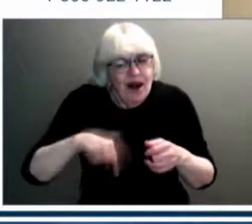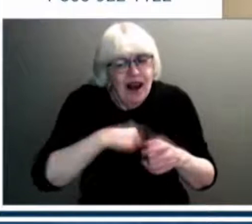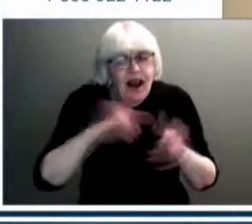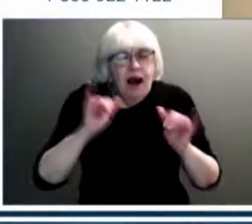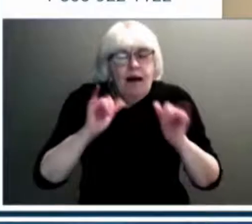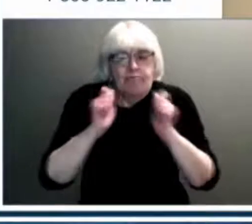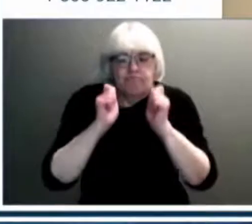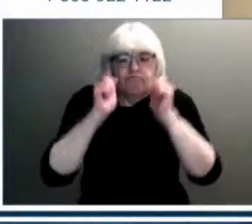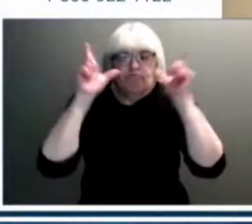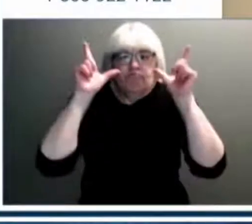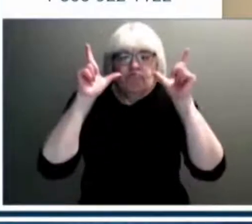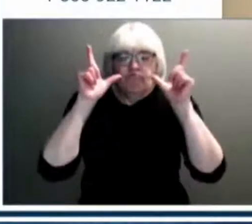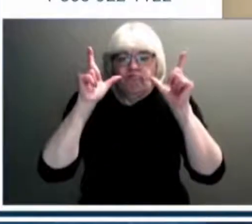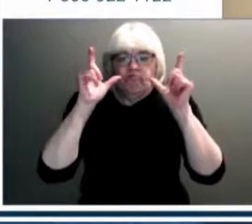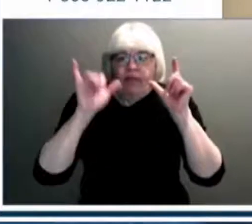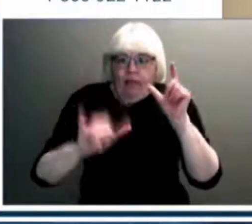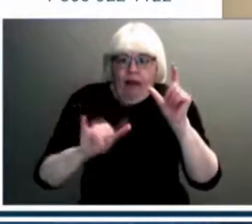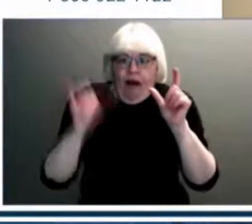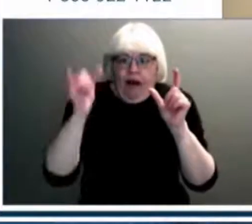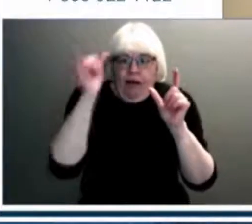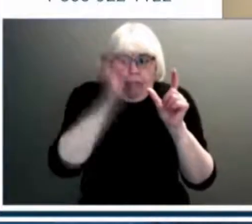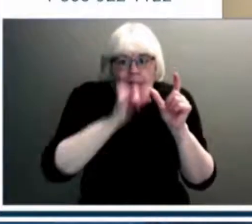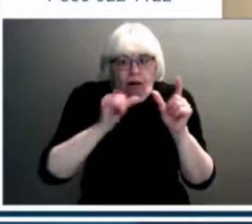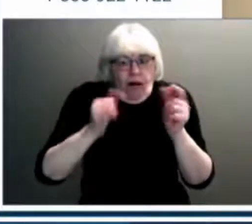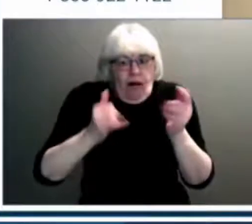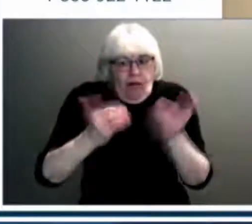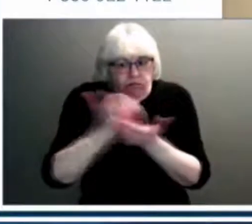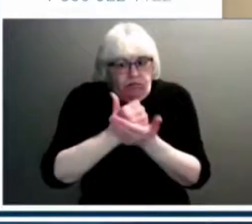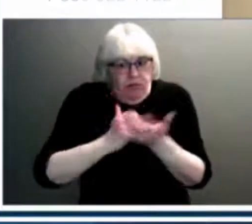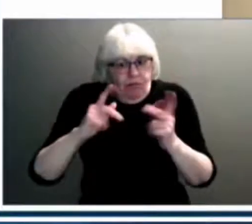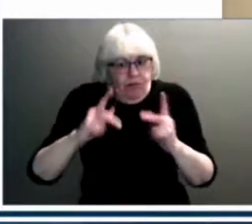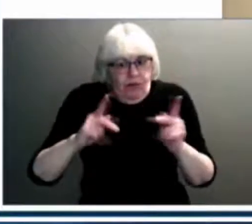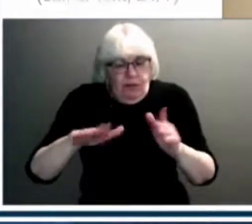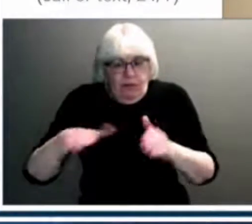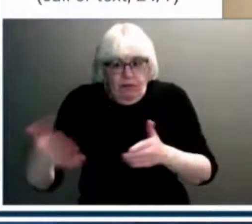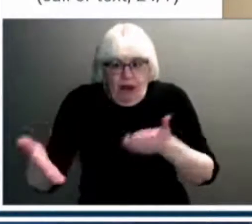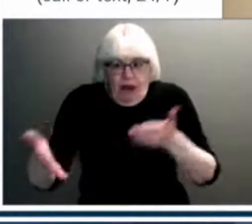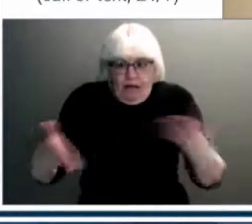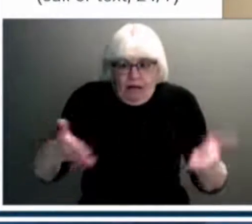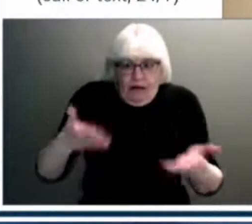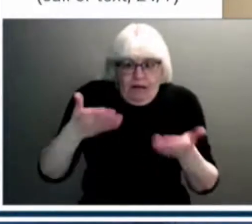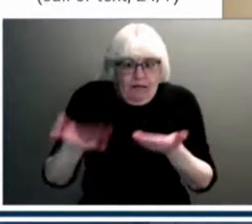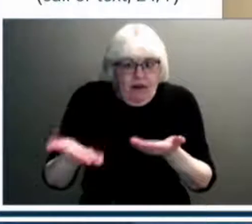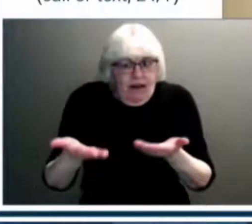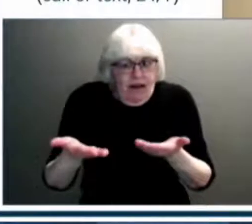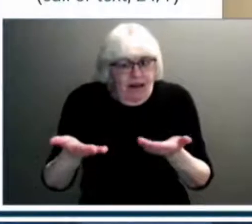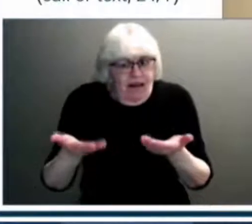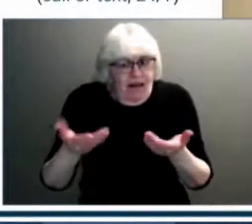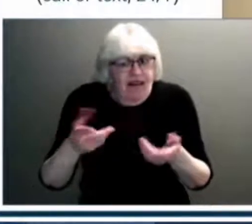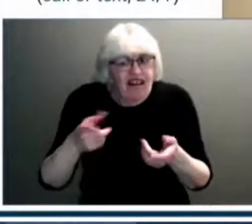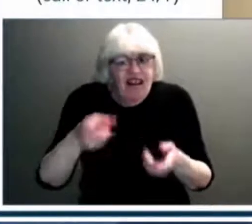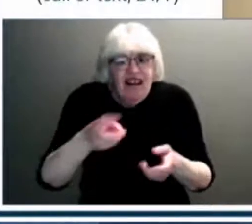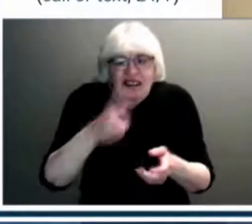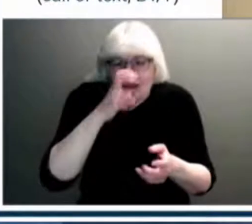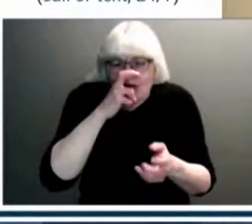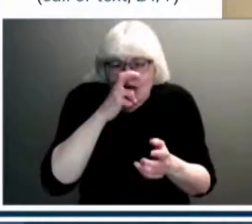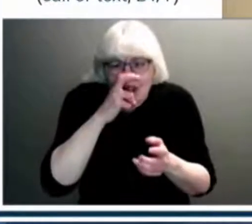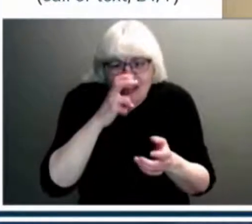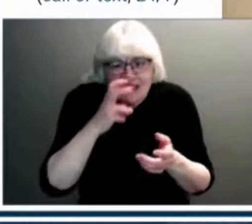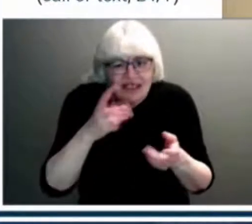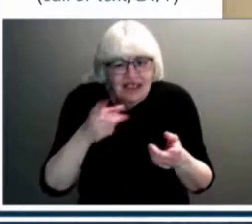for some people. I know that many are questioning the restrictions we have in place or even the seriousness of COVID.